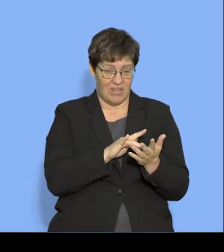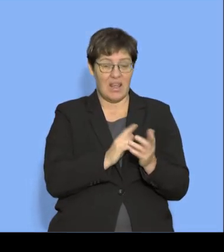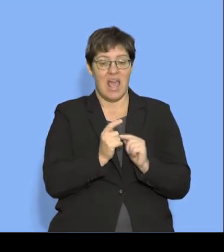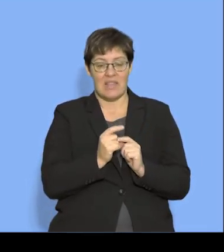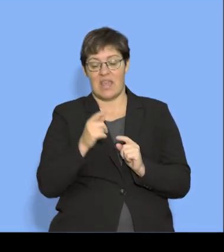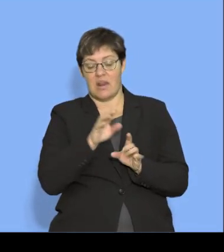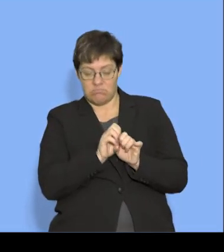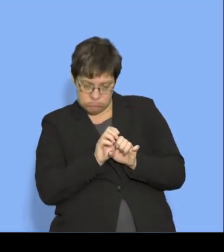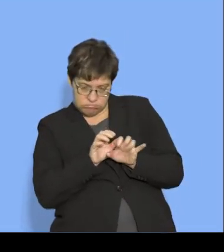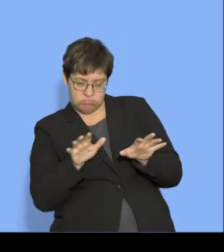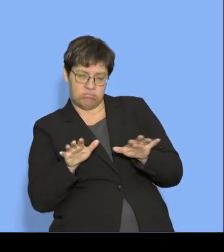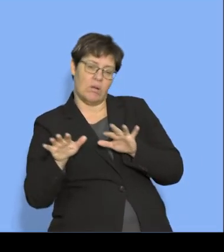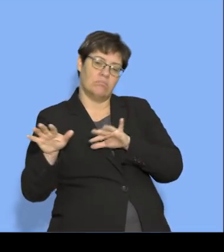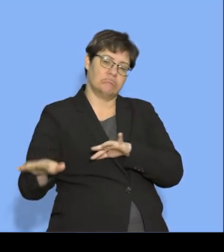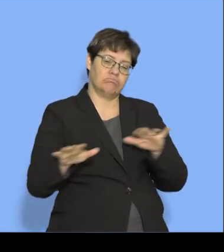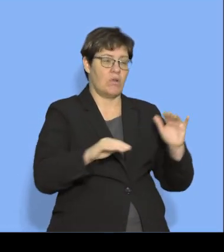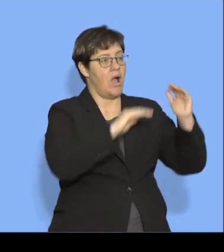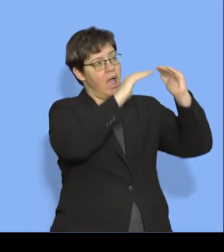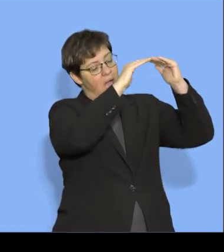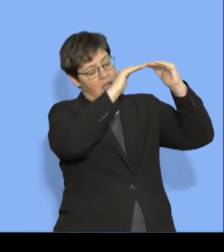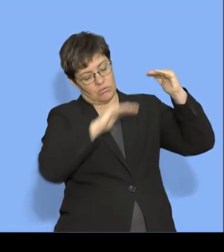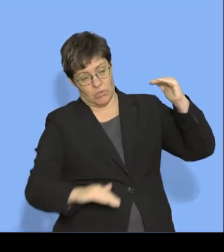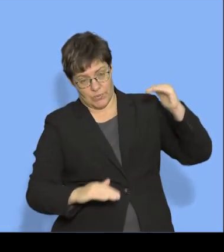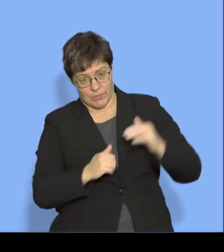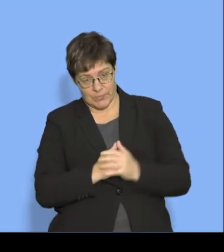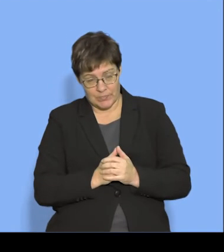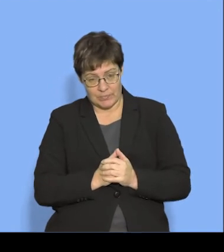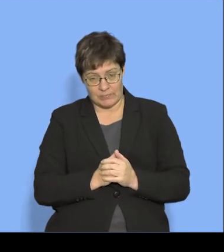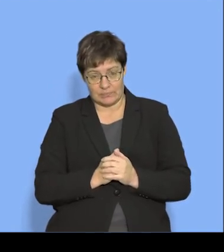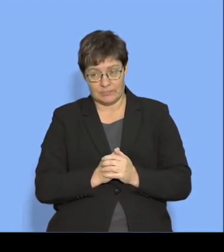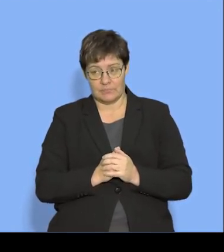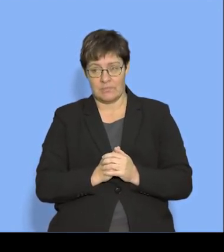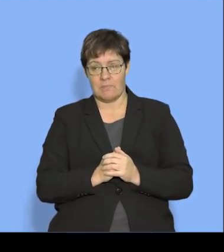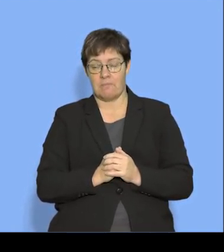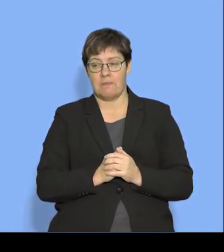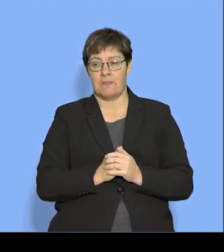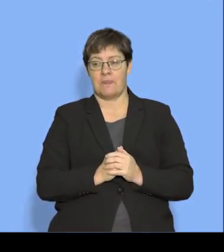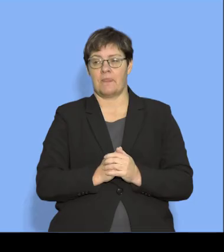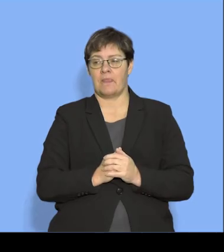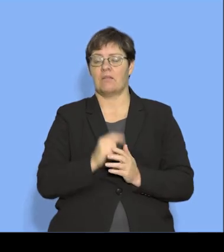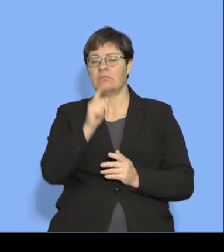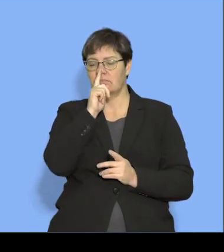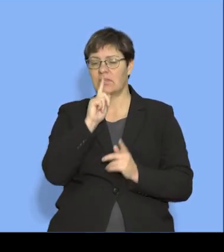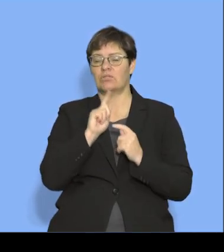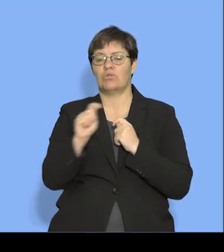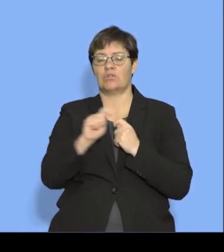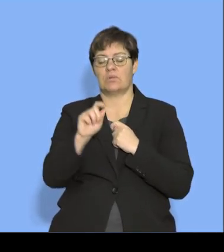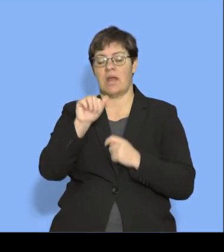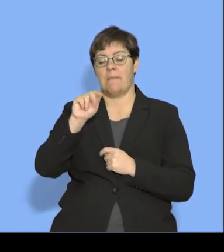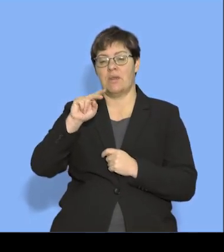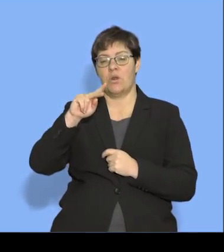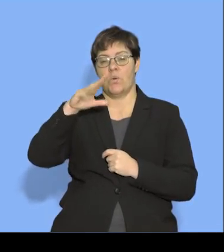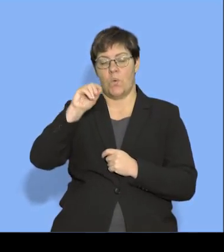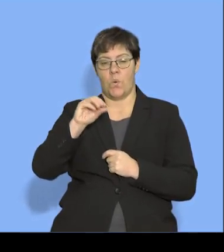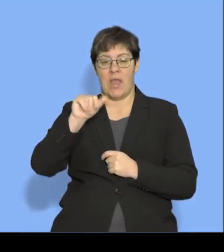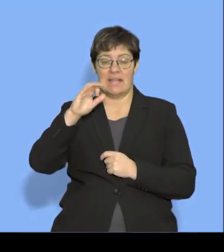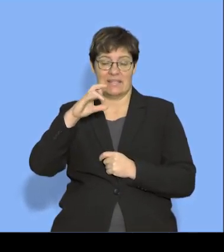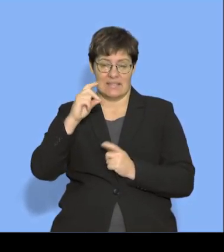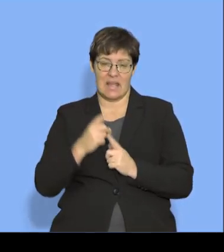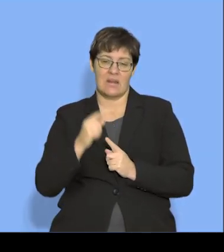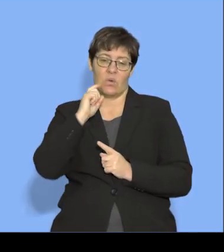lumen that then moves in passively based on the diffusion gradient. Let's look at the transport of amino acids